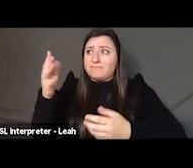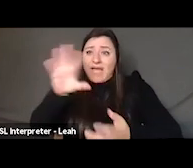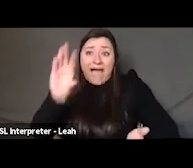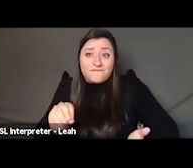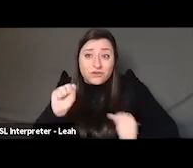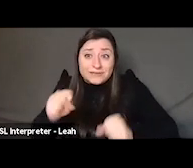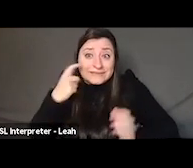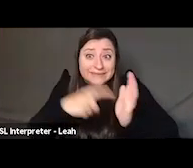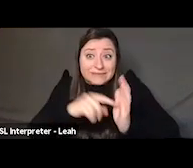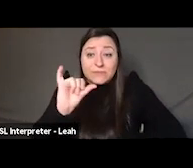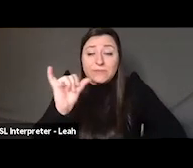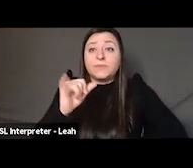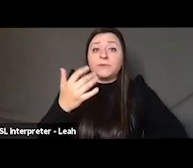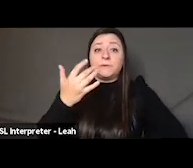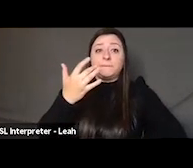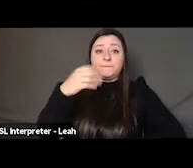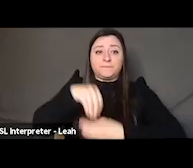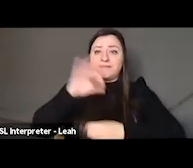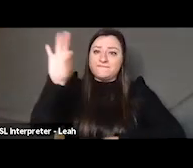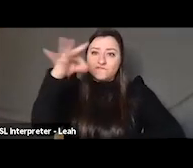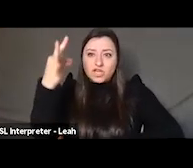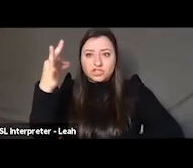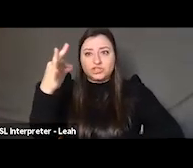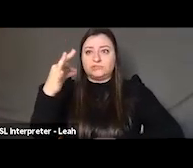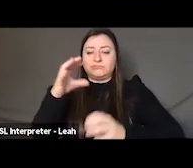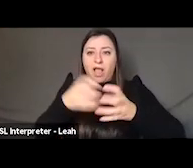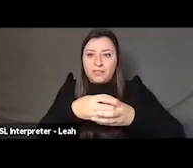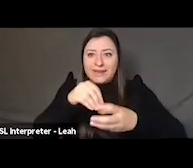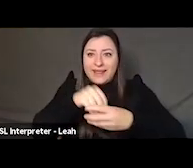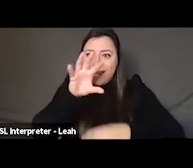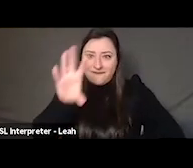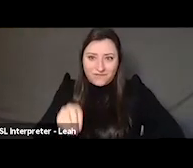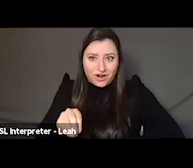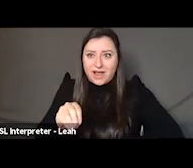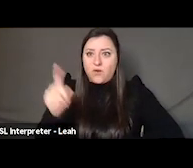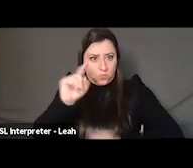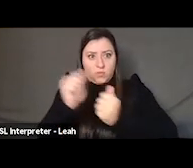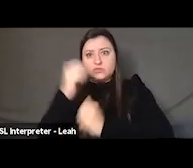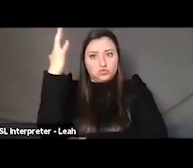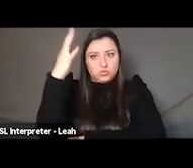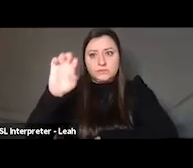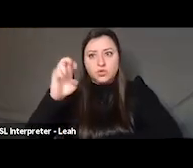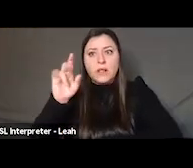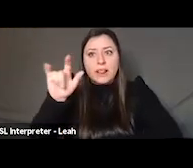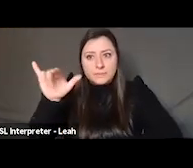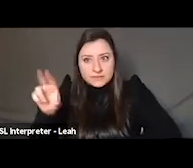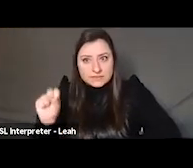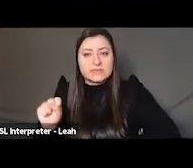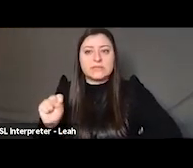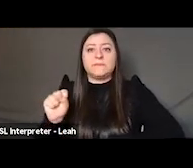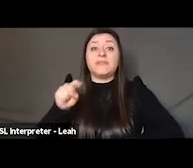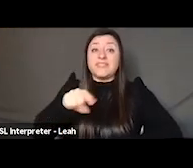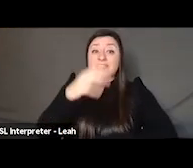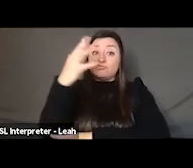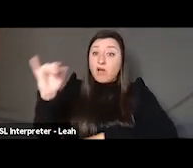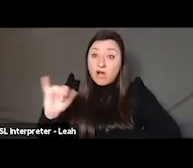in the French colonies in Africa, you see the same problems with the eucalyptus trees. And the fact that these trees are also what we call allelopathic,